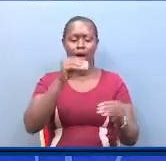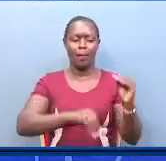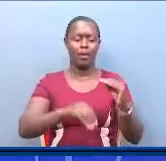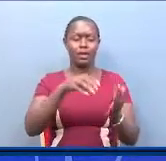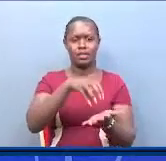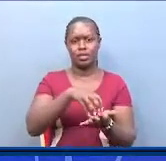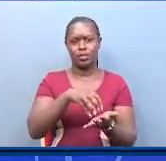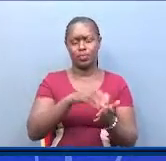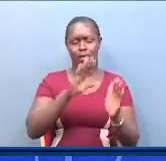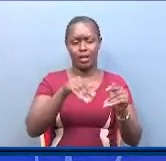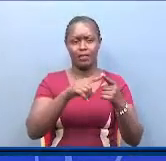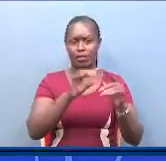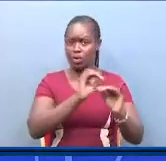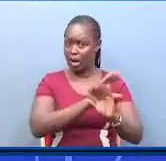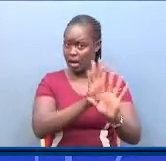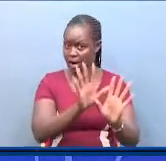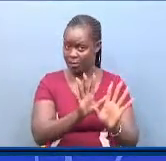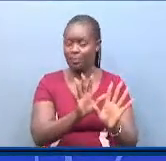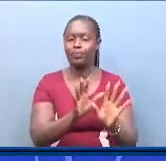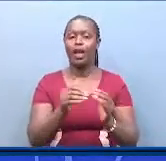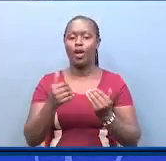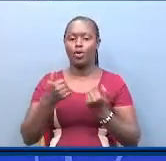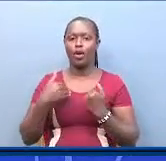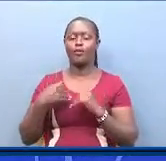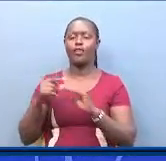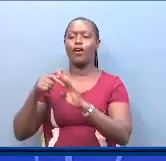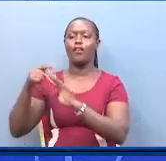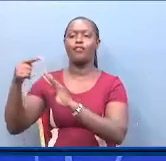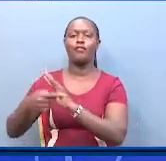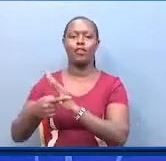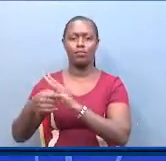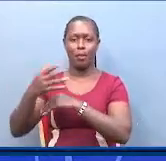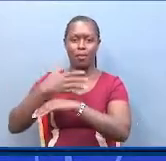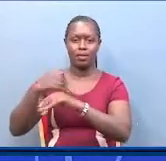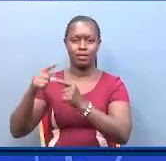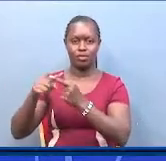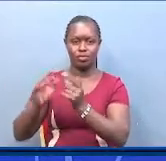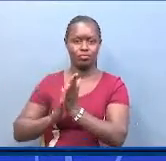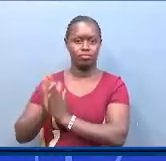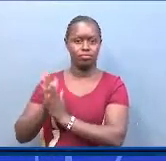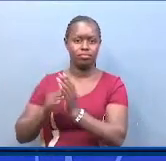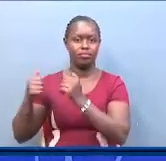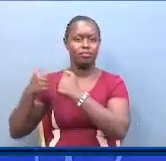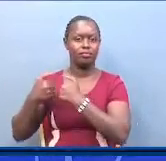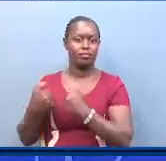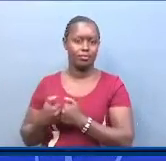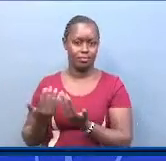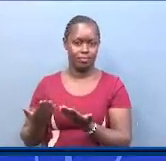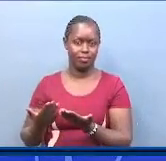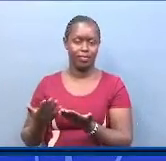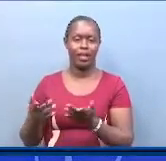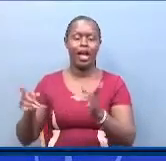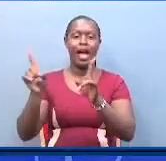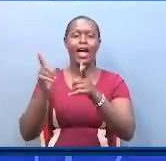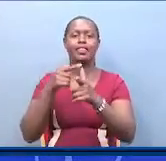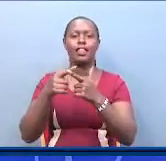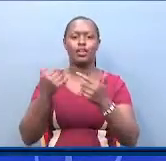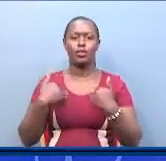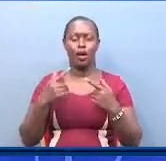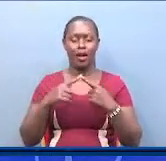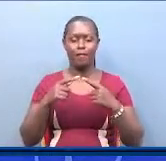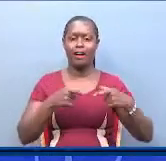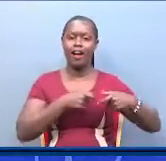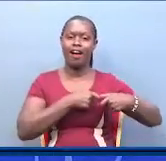let me just demonstrate, you have four presidential chief agents or agents. And then you have the